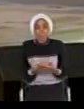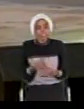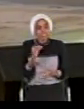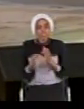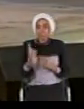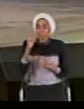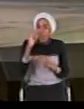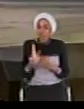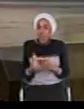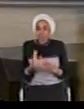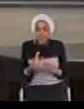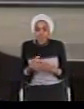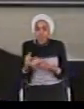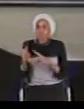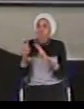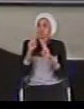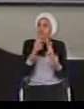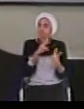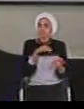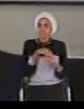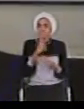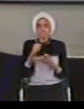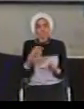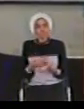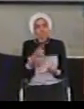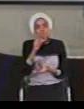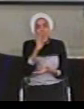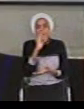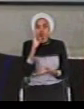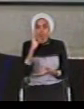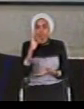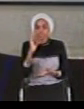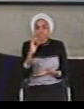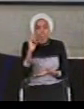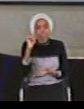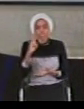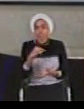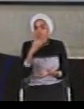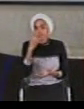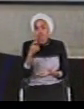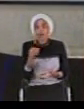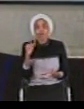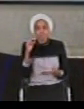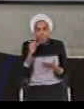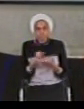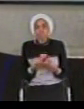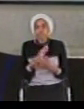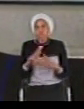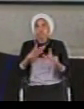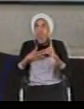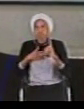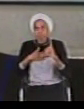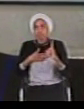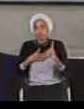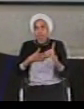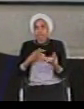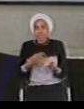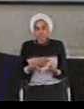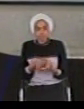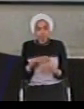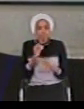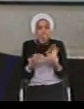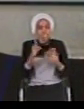at the gospel you are preaching, he'll say, that's his gospel. If he looks at